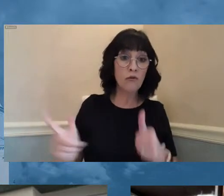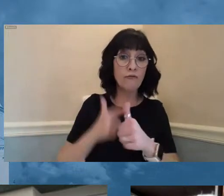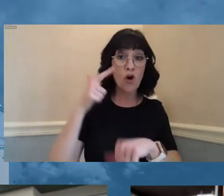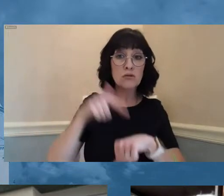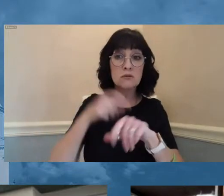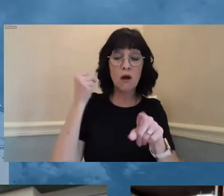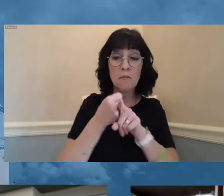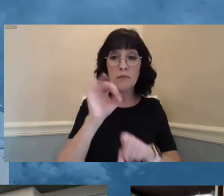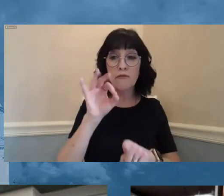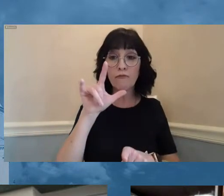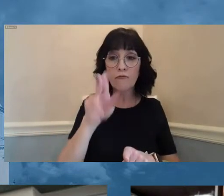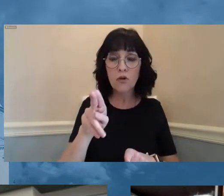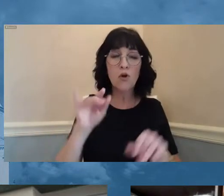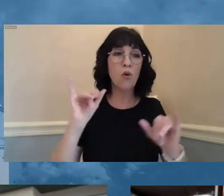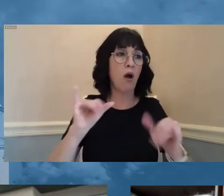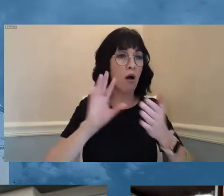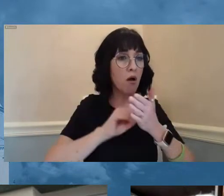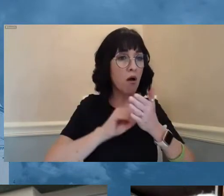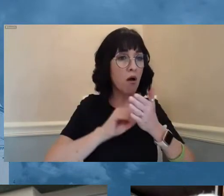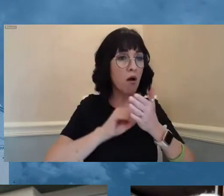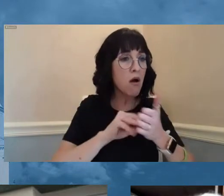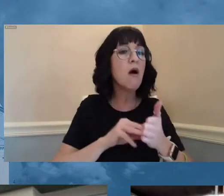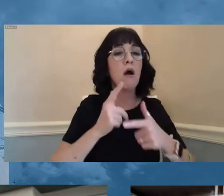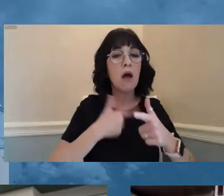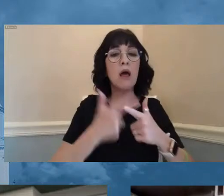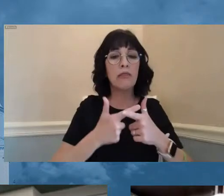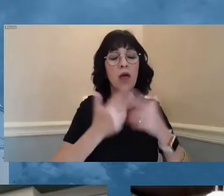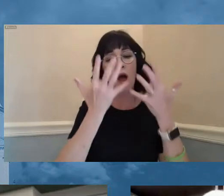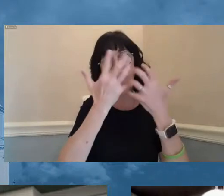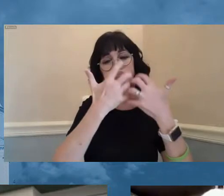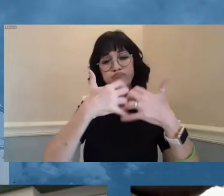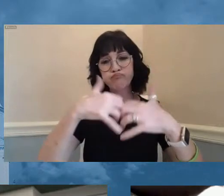on primary care, healthcare systems, and pharmacies.